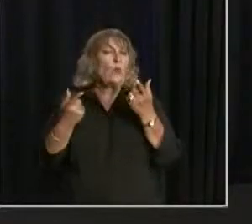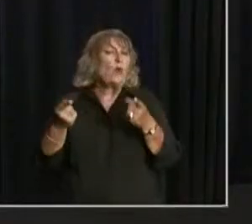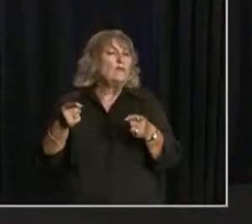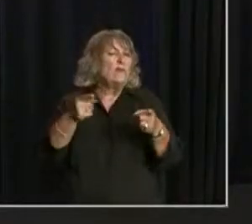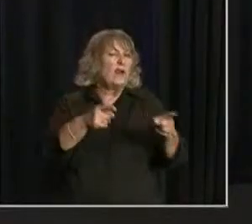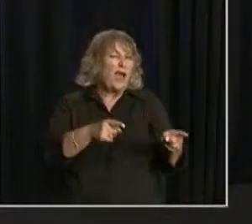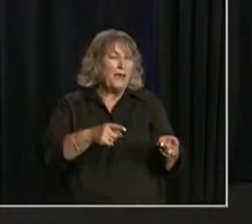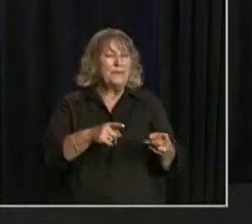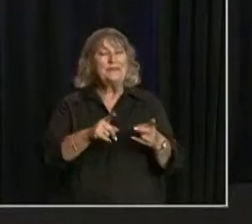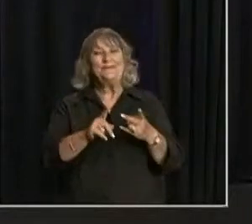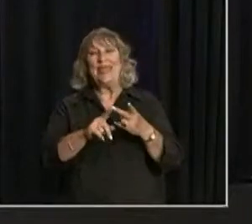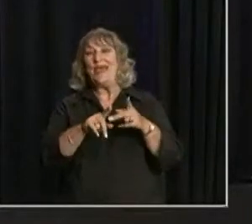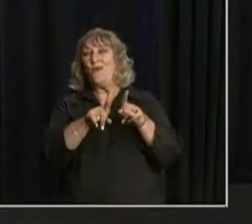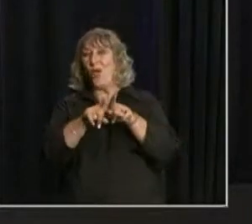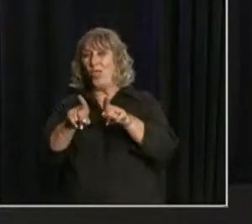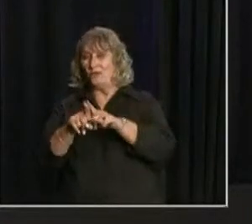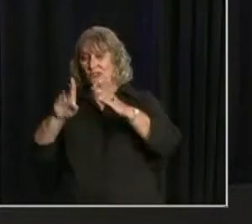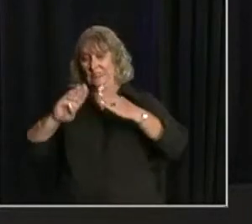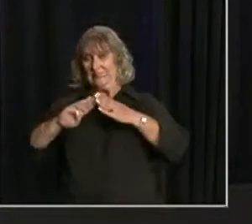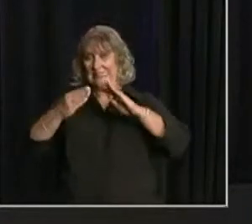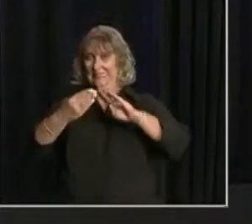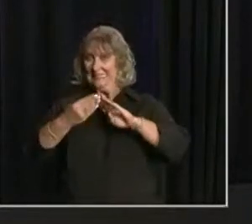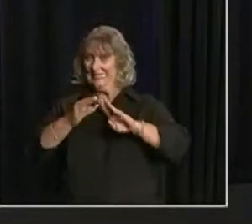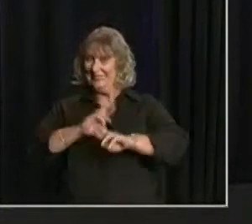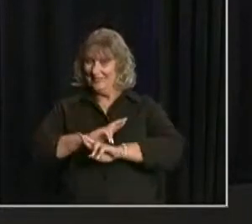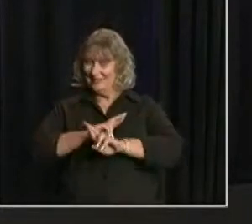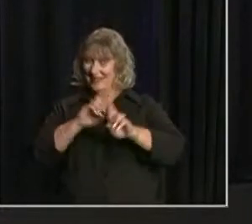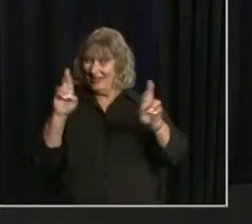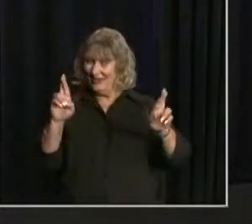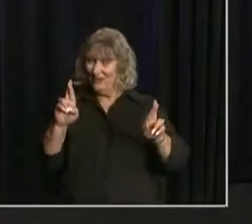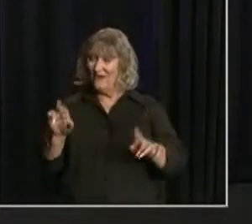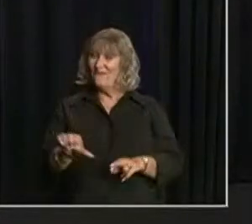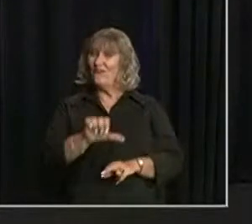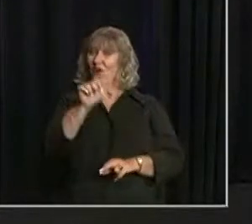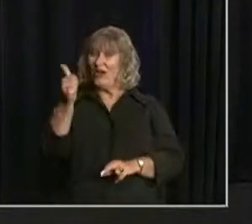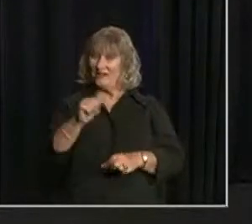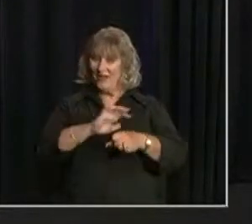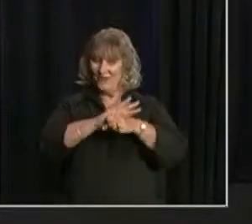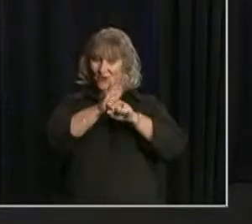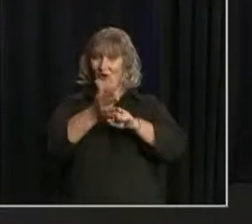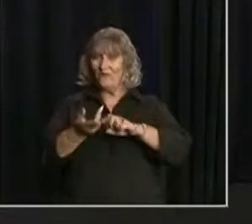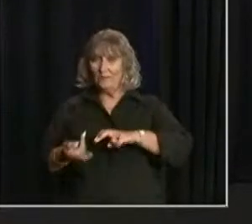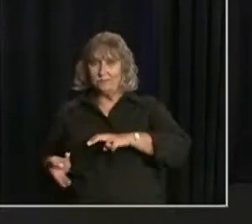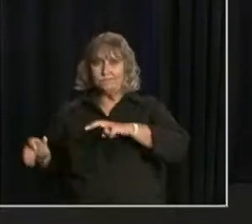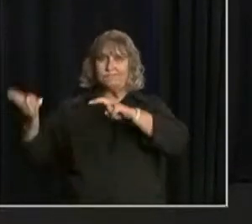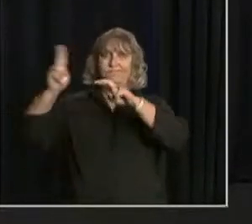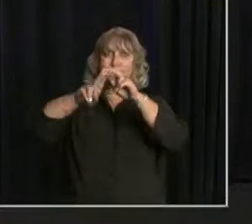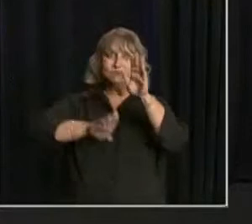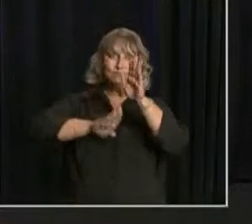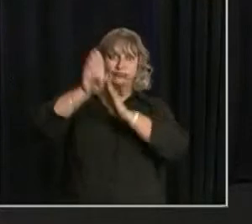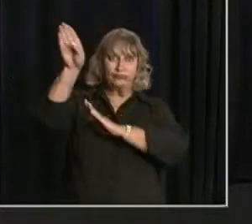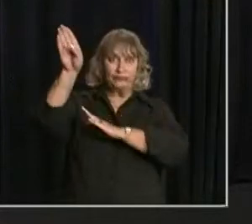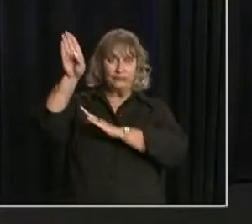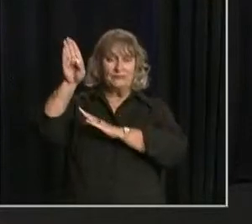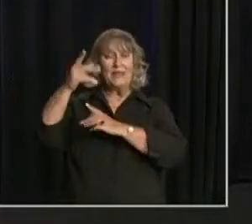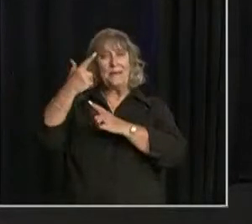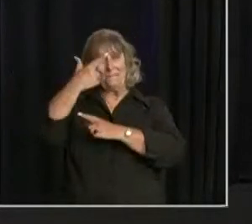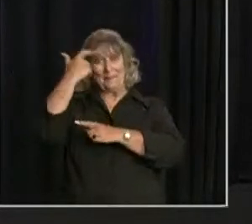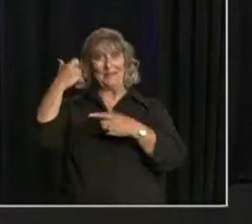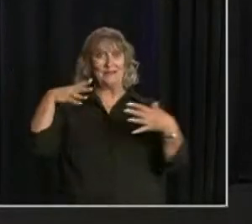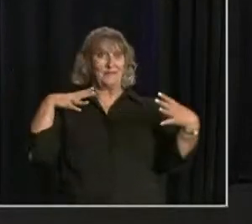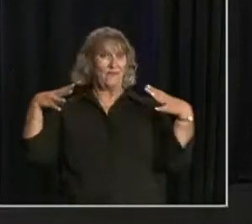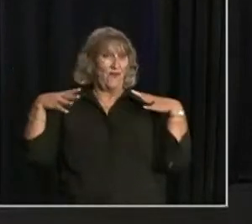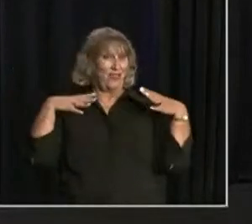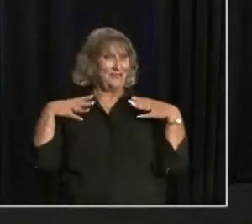into that is the city preparing for another possible COVID-19 wave as a result of the holidays, and our virtual celebration